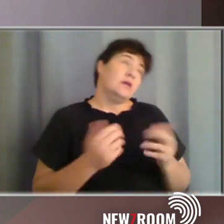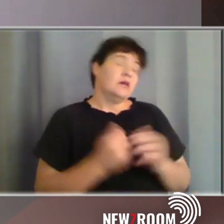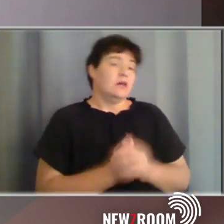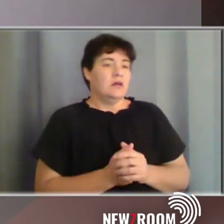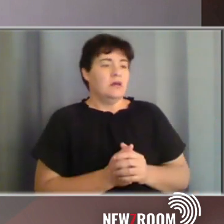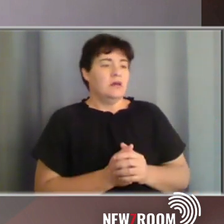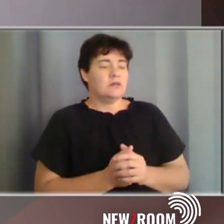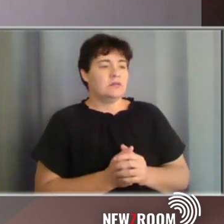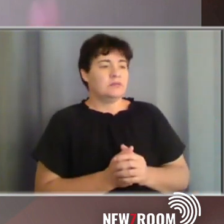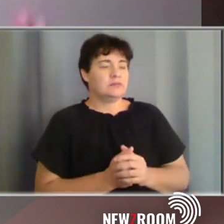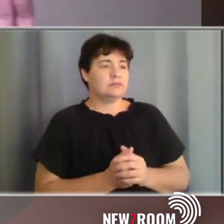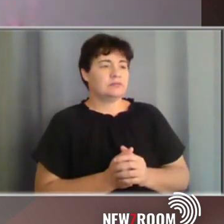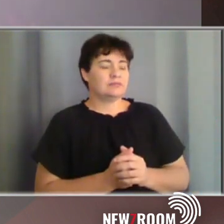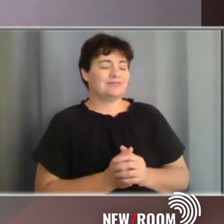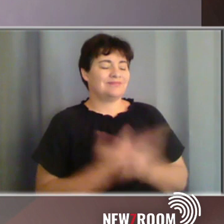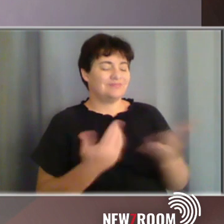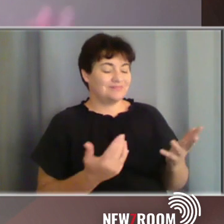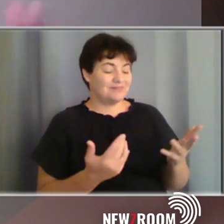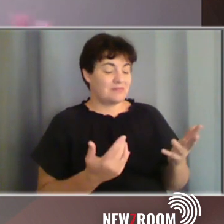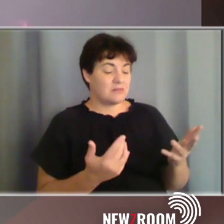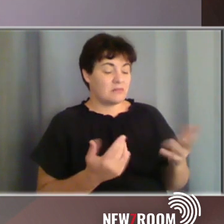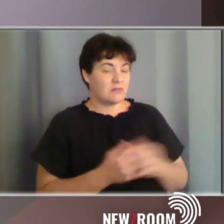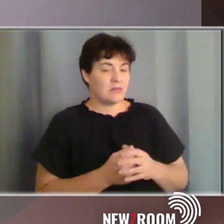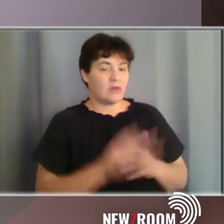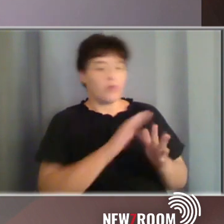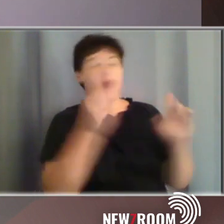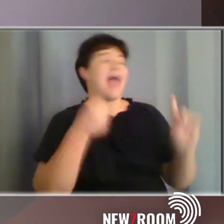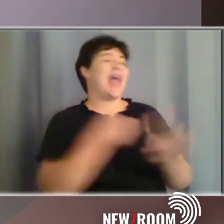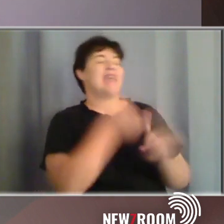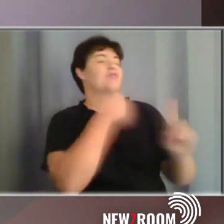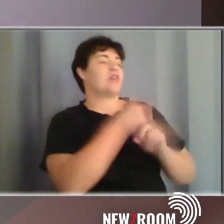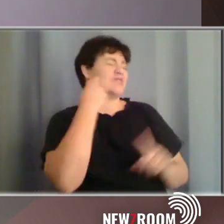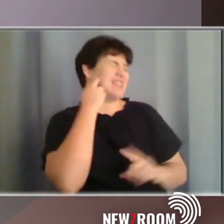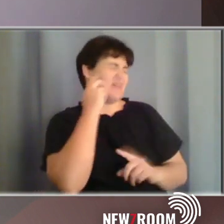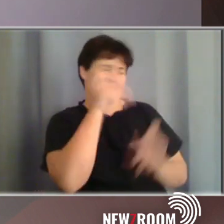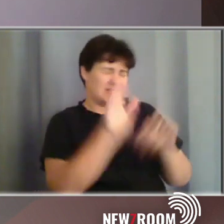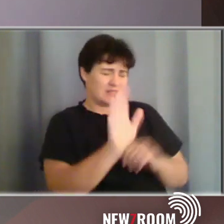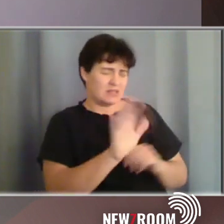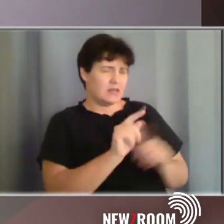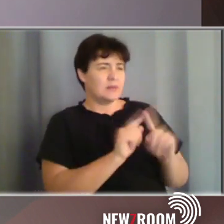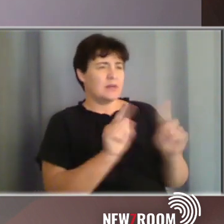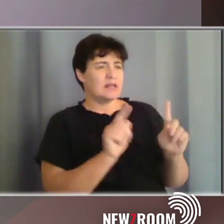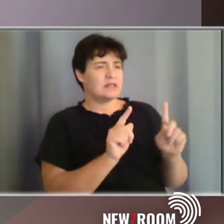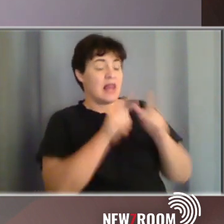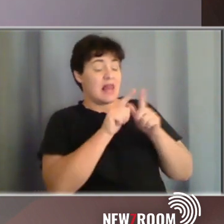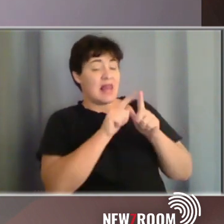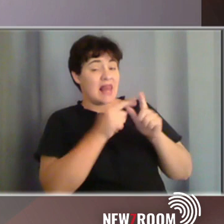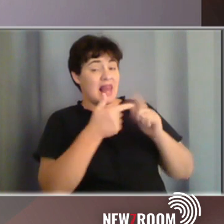Without being the advocating for deaf people, but in terms of language